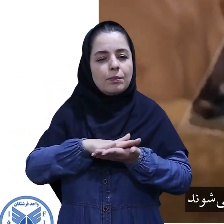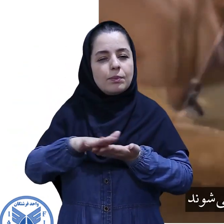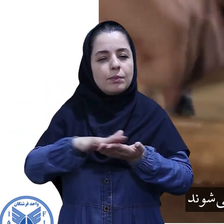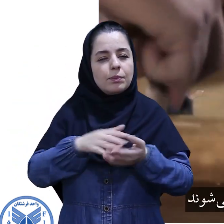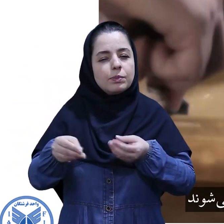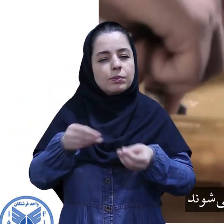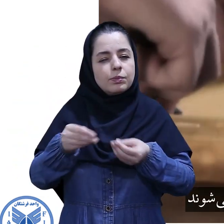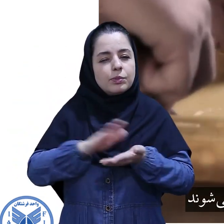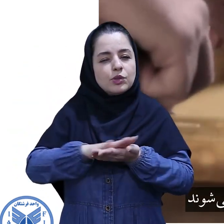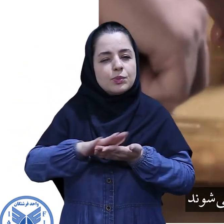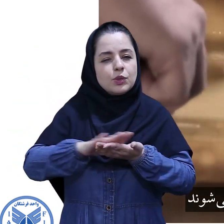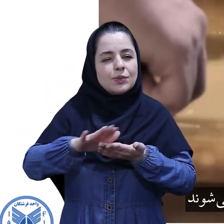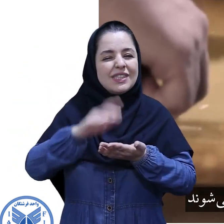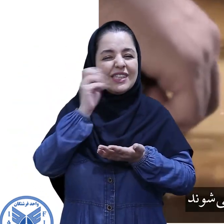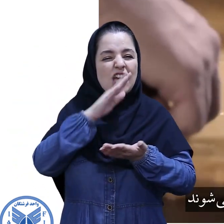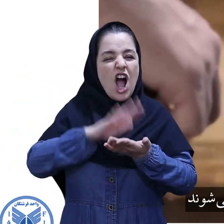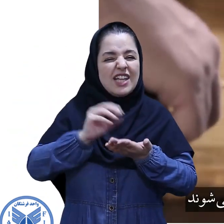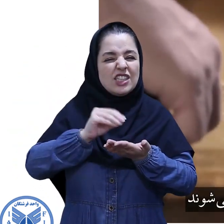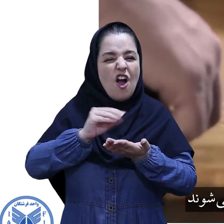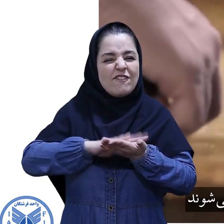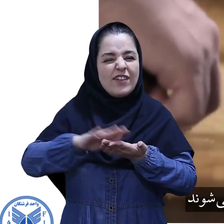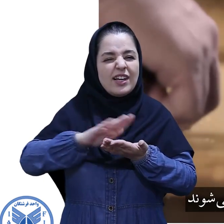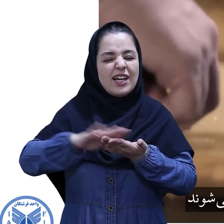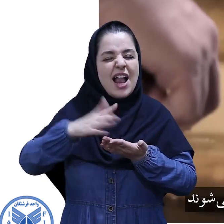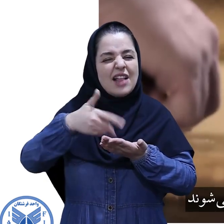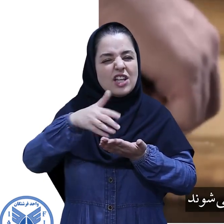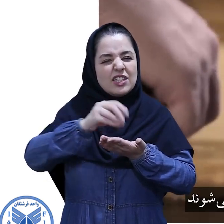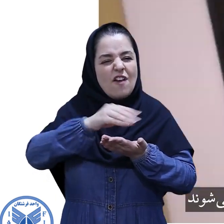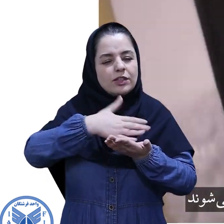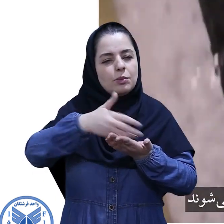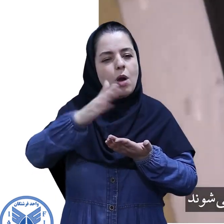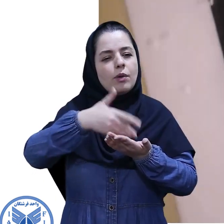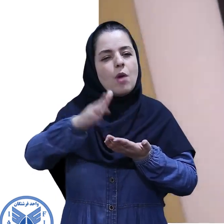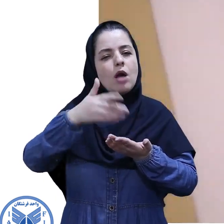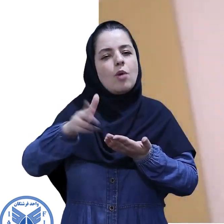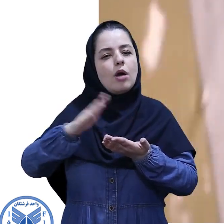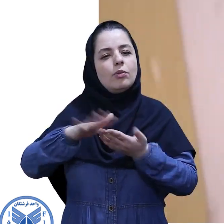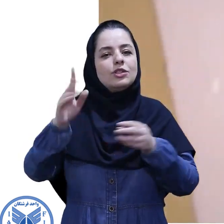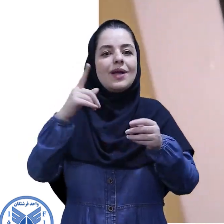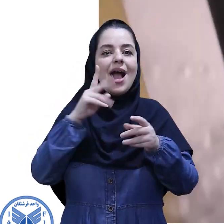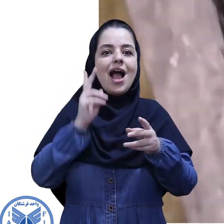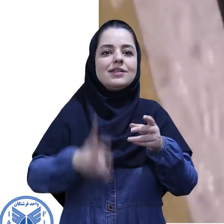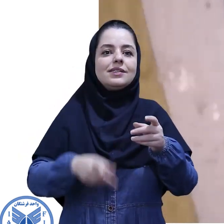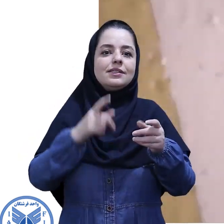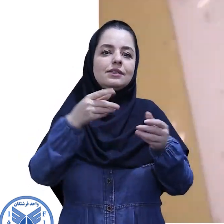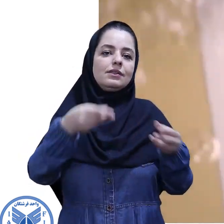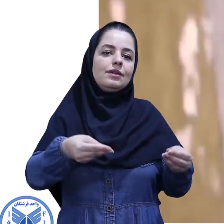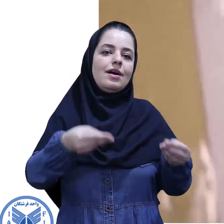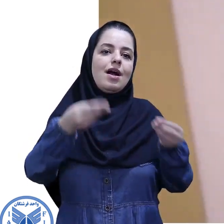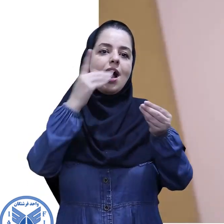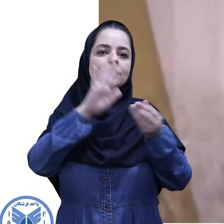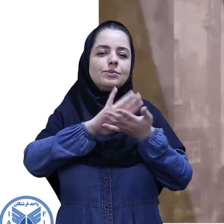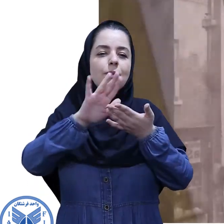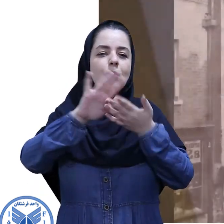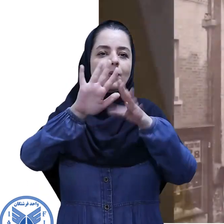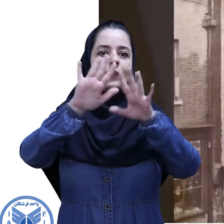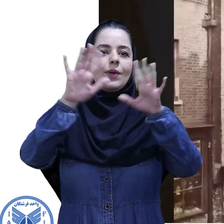hot water, you then take away all the black that you don't need in order to get a continuous tone